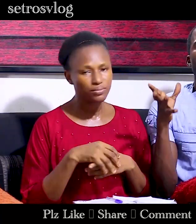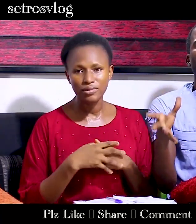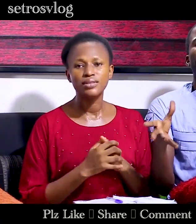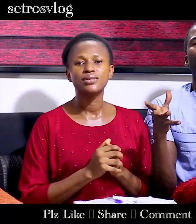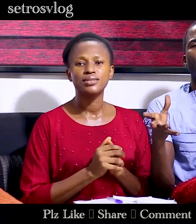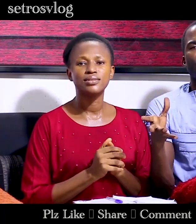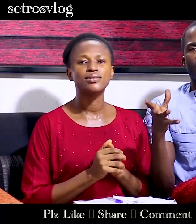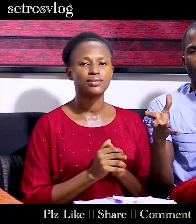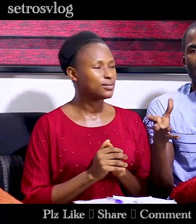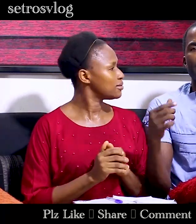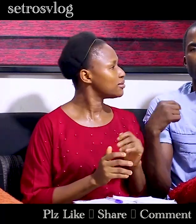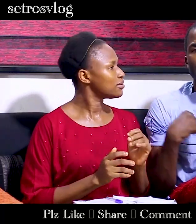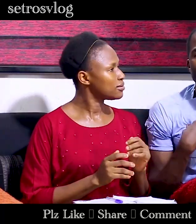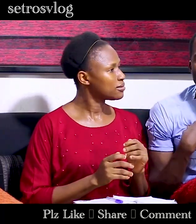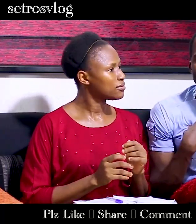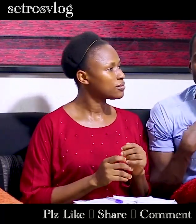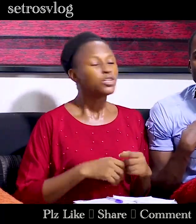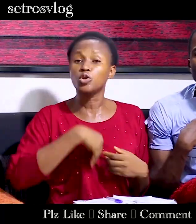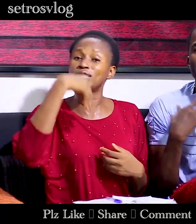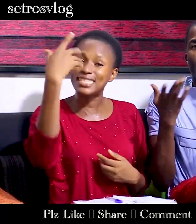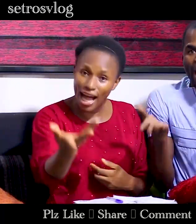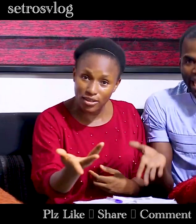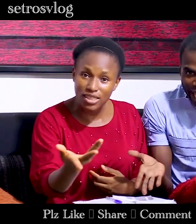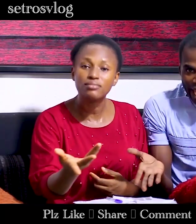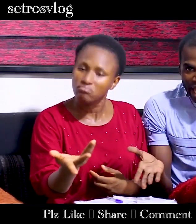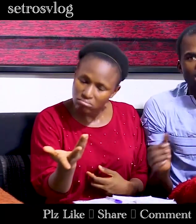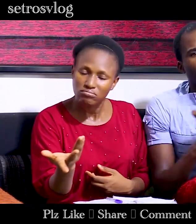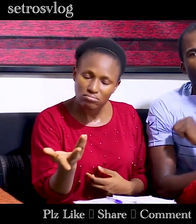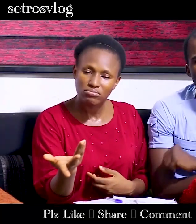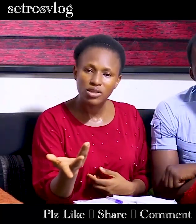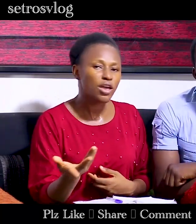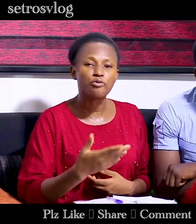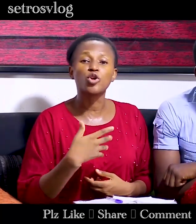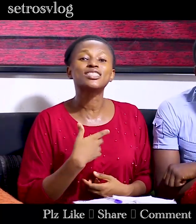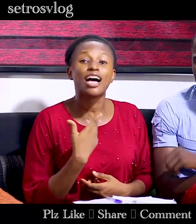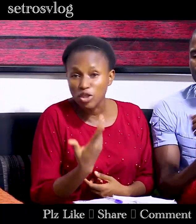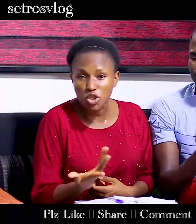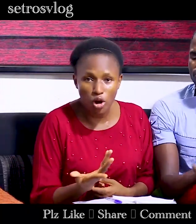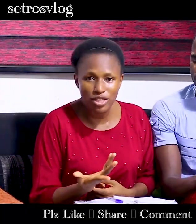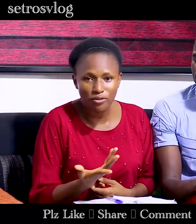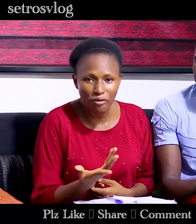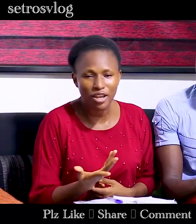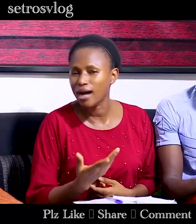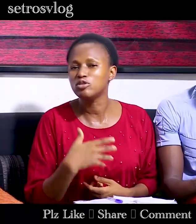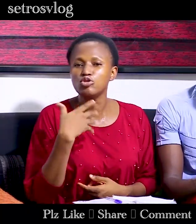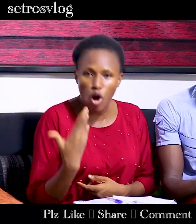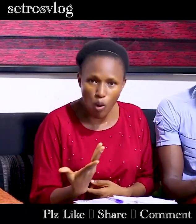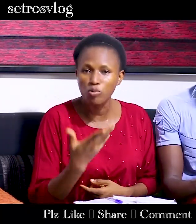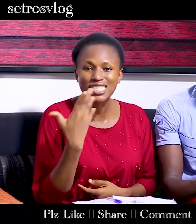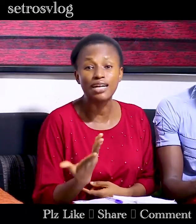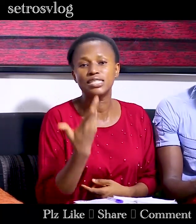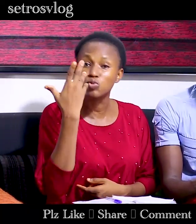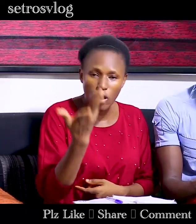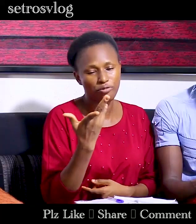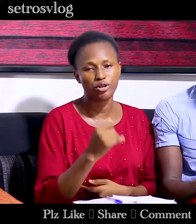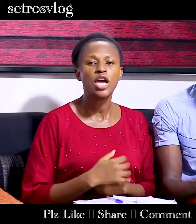is to support the growth of Africa, because if Africans do not say we are here, nobody will look for us. If we don't tell the stories of Africa, no one